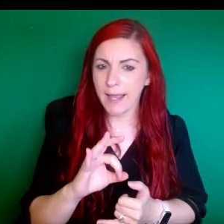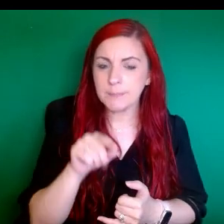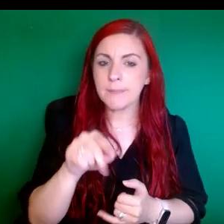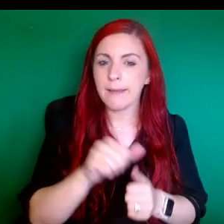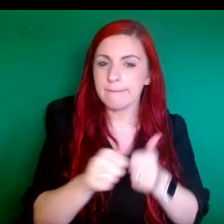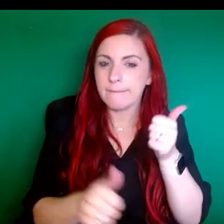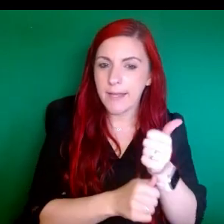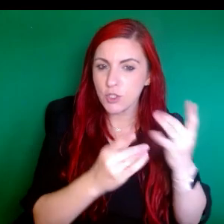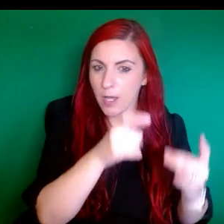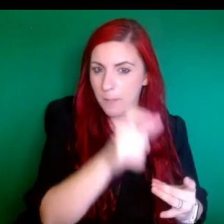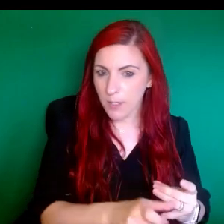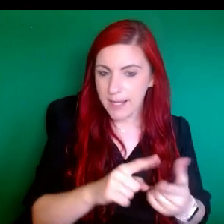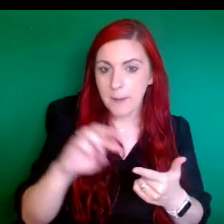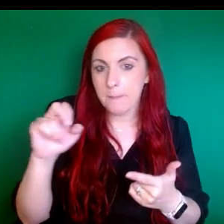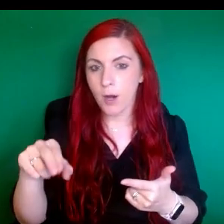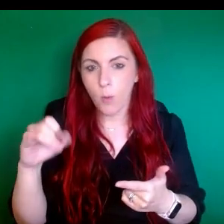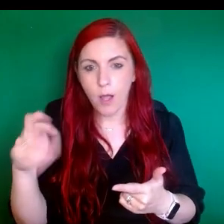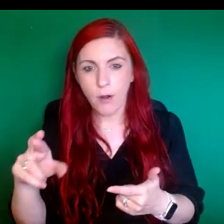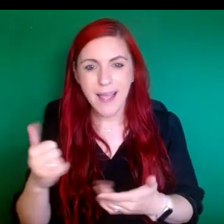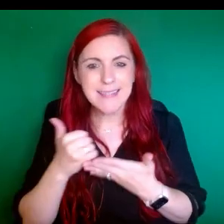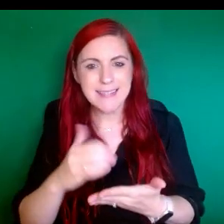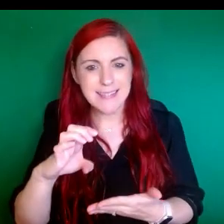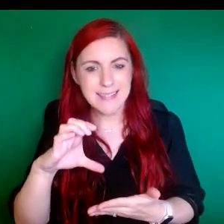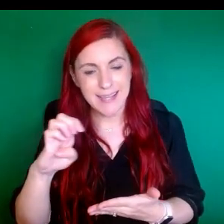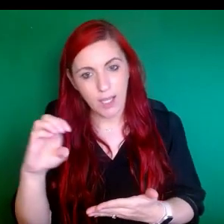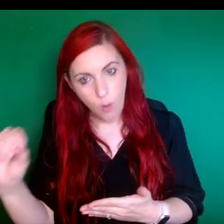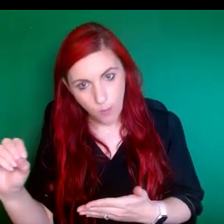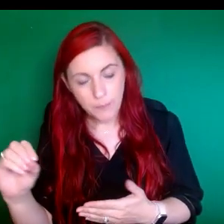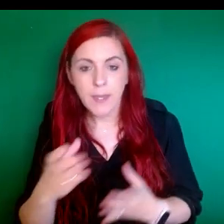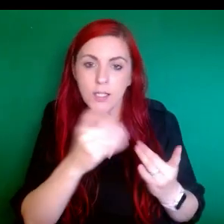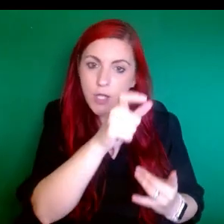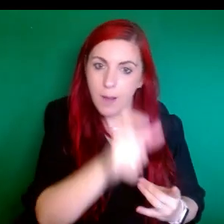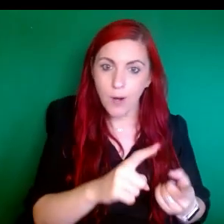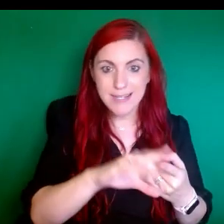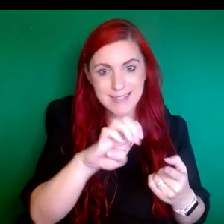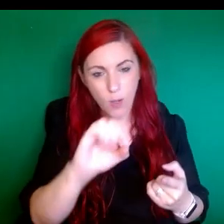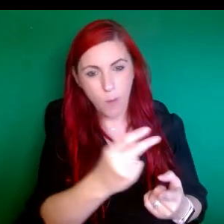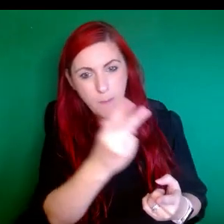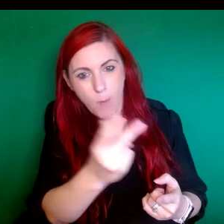Assistant CEO. Our Chairperson and CEO unfortunately can't be with us today due to other commitments.